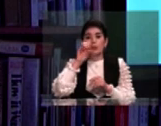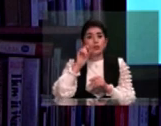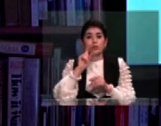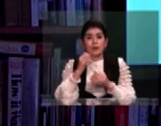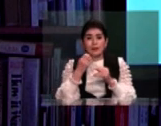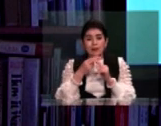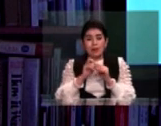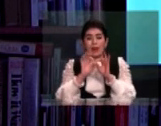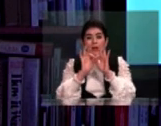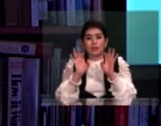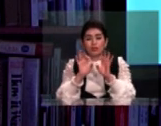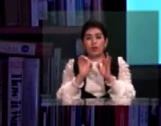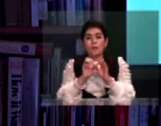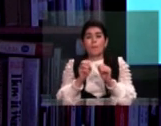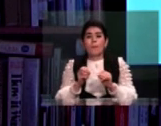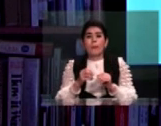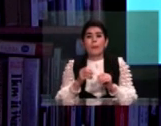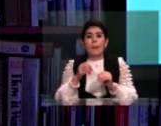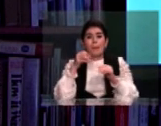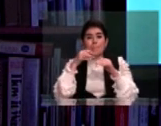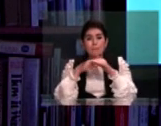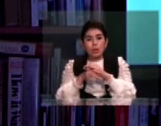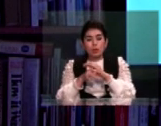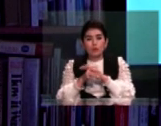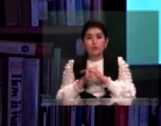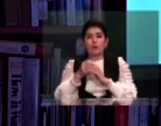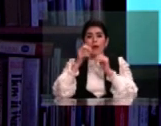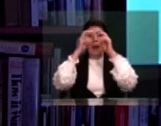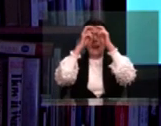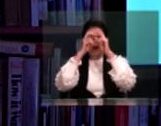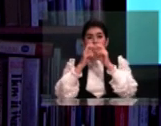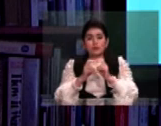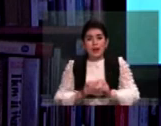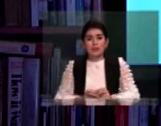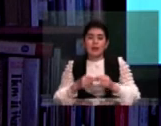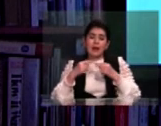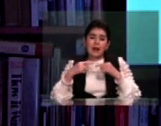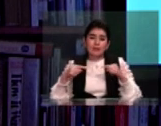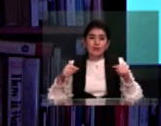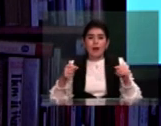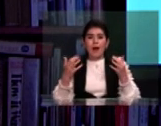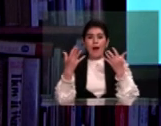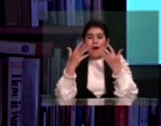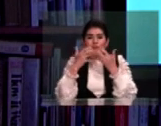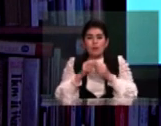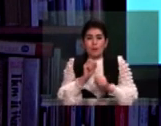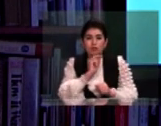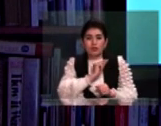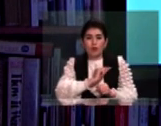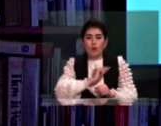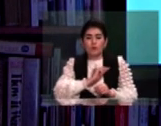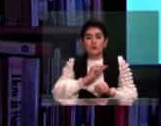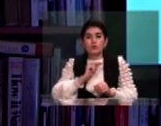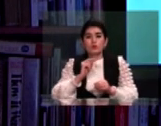hozirgi aytganimizdek, ya'ni metroda, liftlarda va hokazo avtomatik ishlovchi